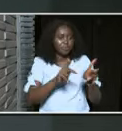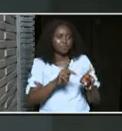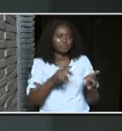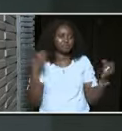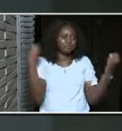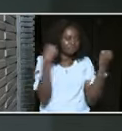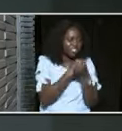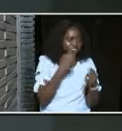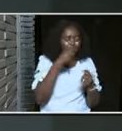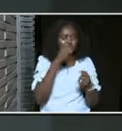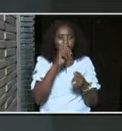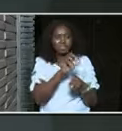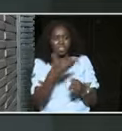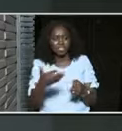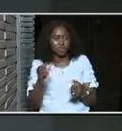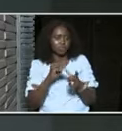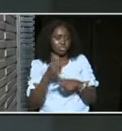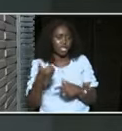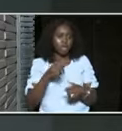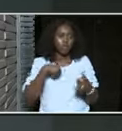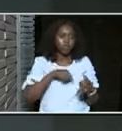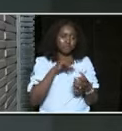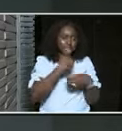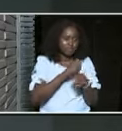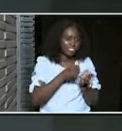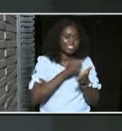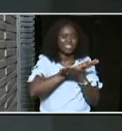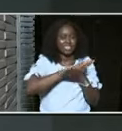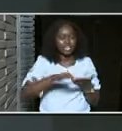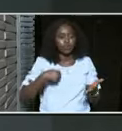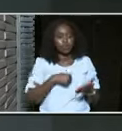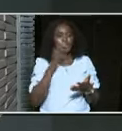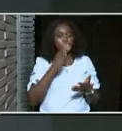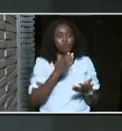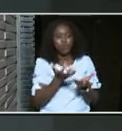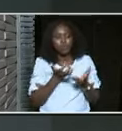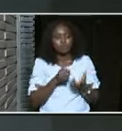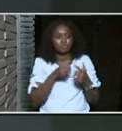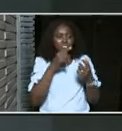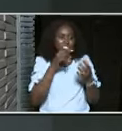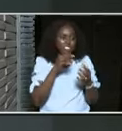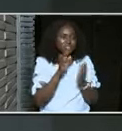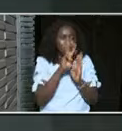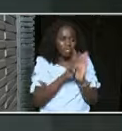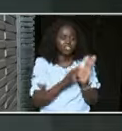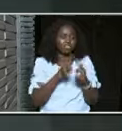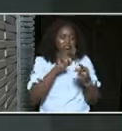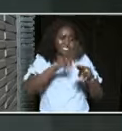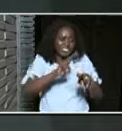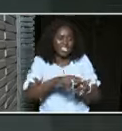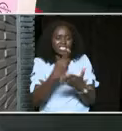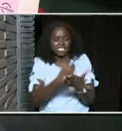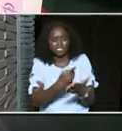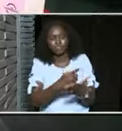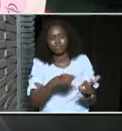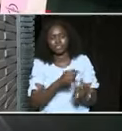or the other, we made it clear even in our blueprint. We will be willing to sit down with everybody and discuss. Where you will have you release